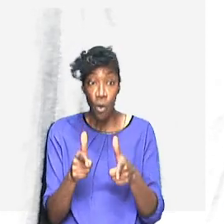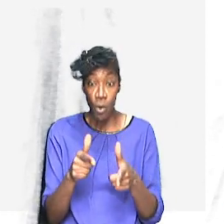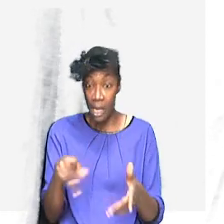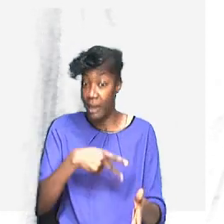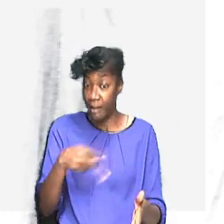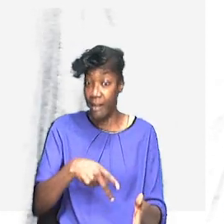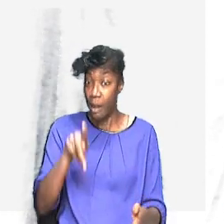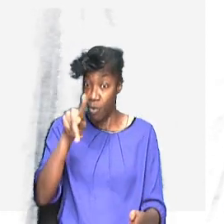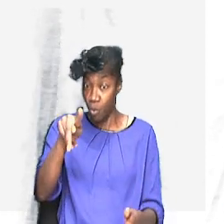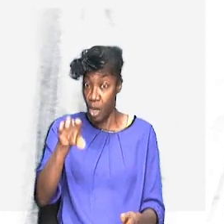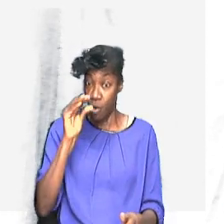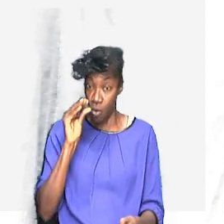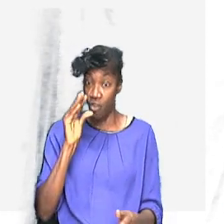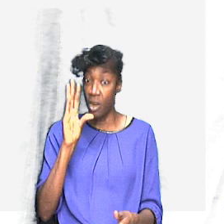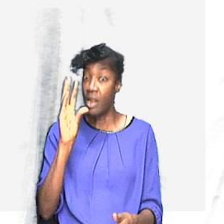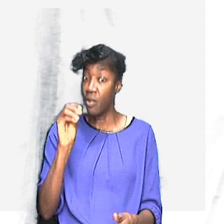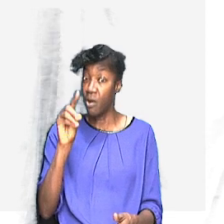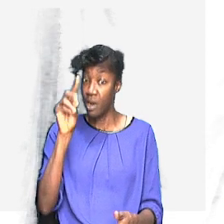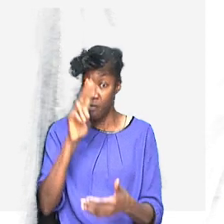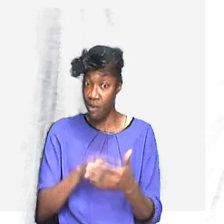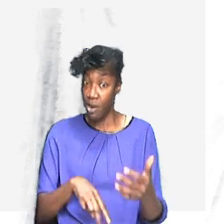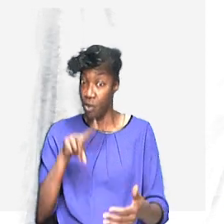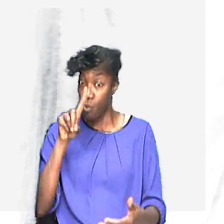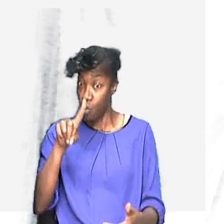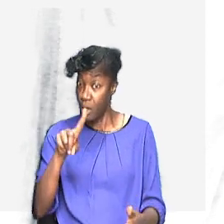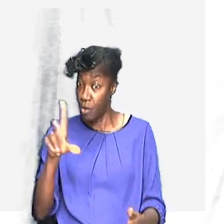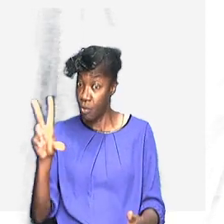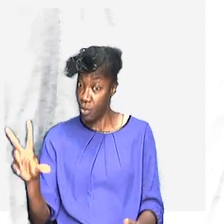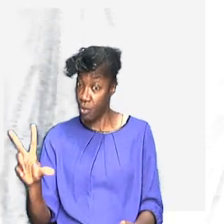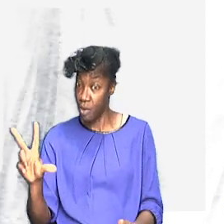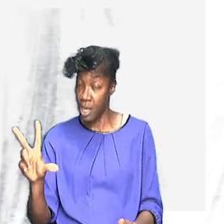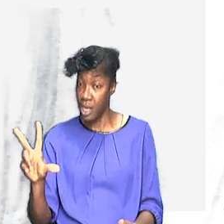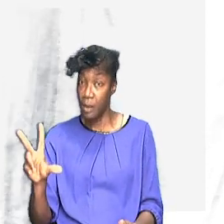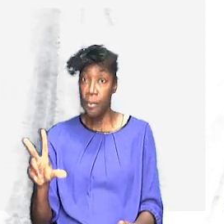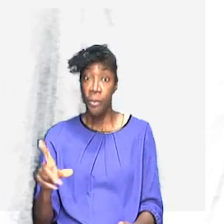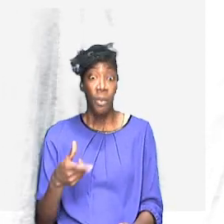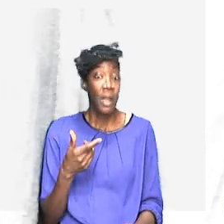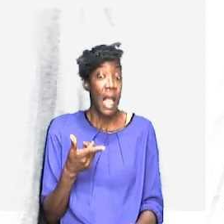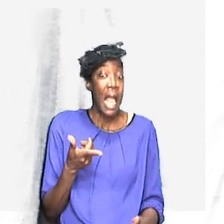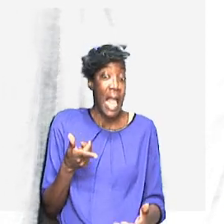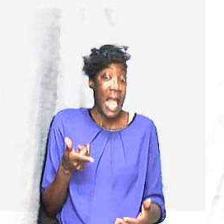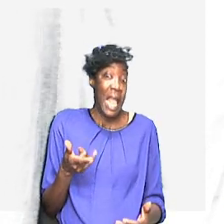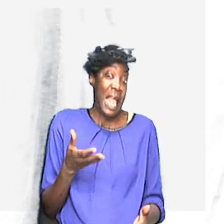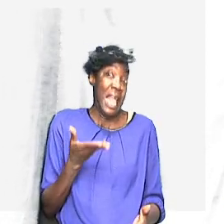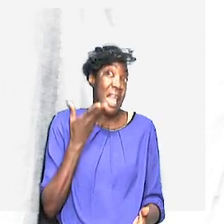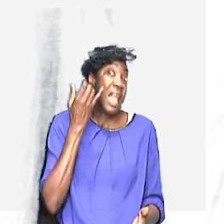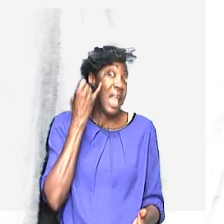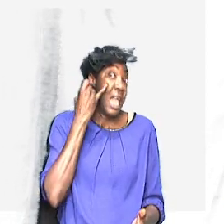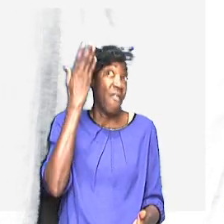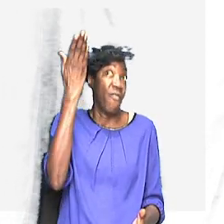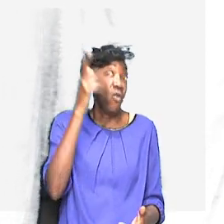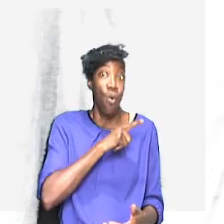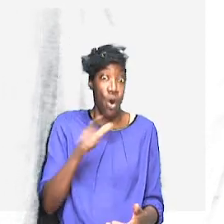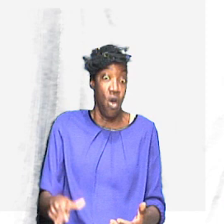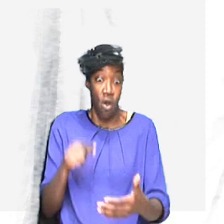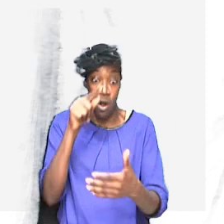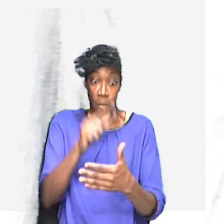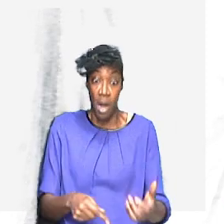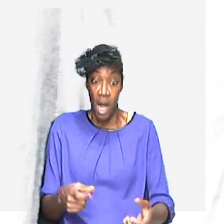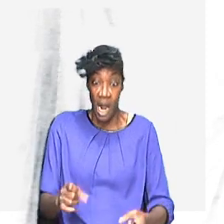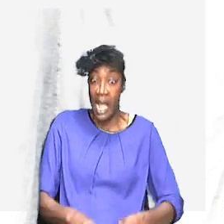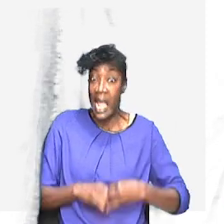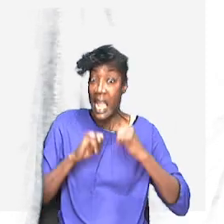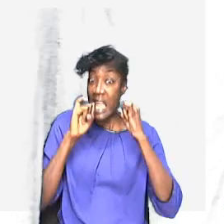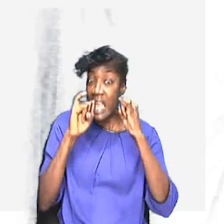Psalms 130 verse 1 to 3. Especially verse 3 says, "But if thou, Lord, should mark iniquity,